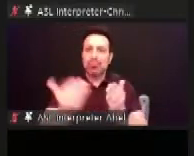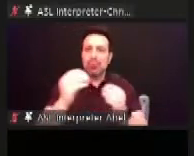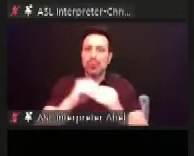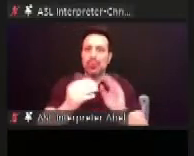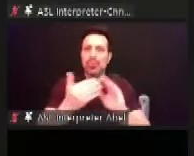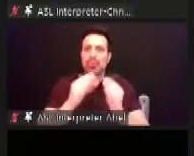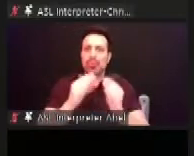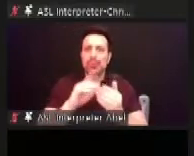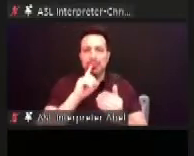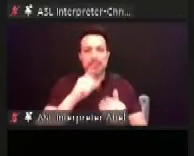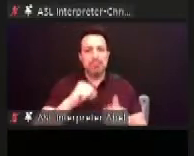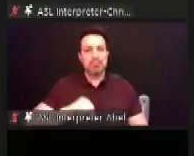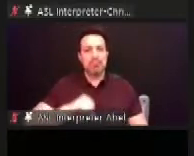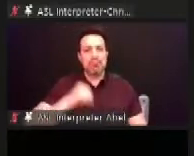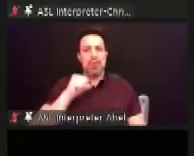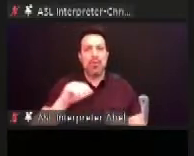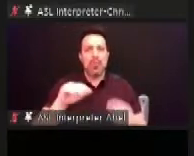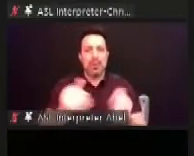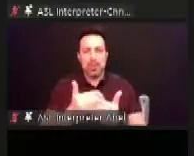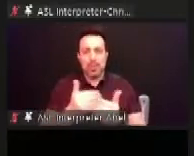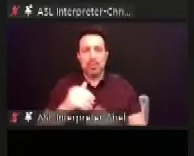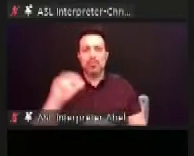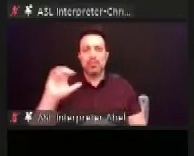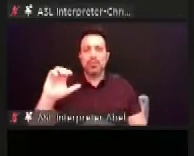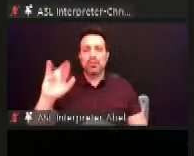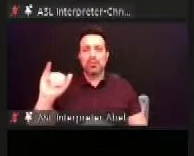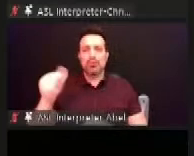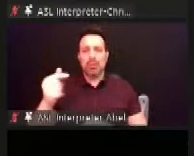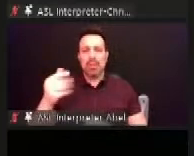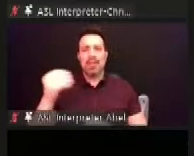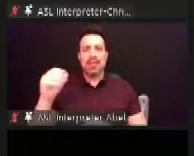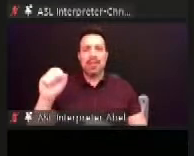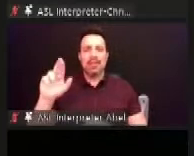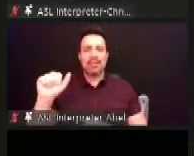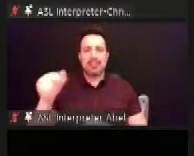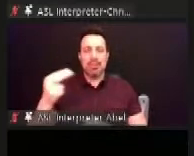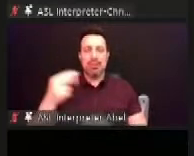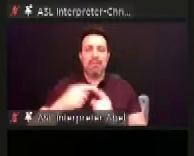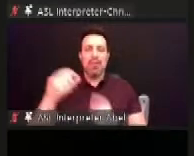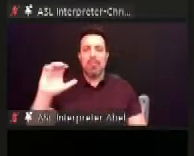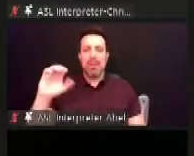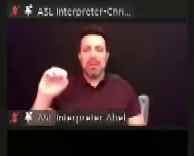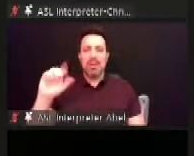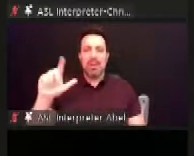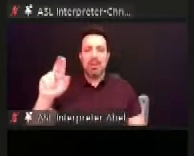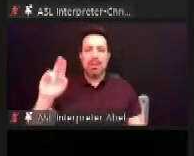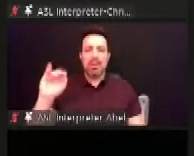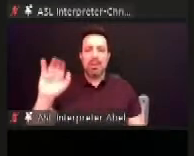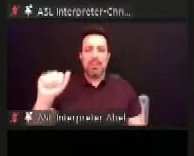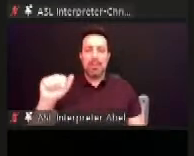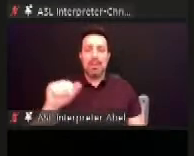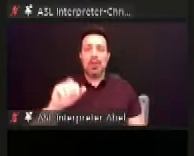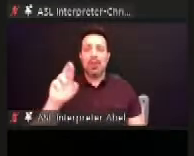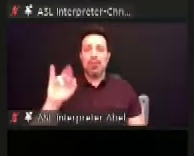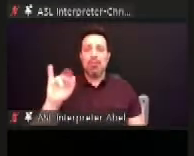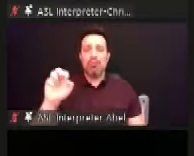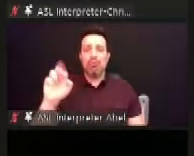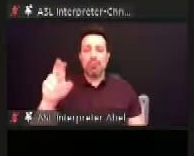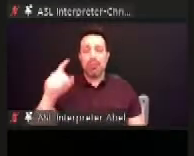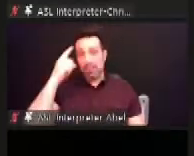really proud to introduce Craig and Sarah from Columbia River Mental Health in Vancouver to share